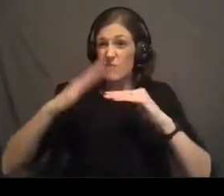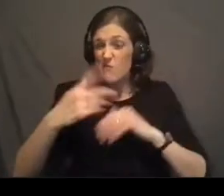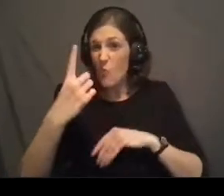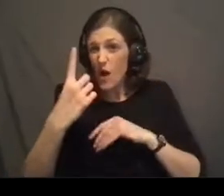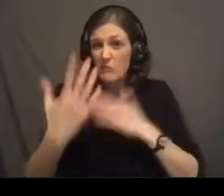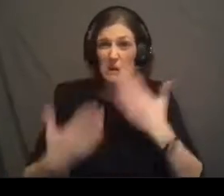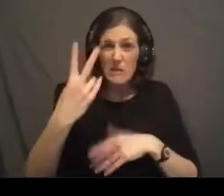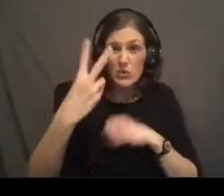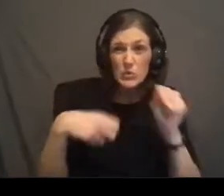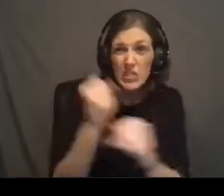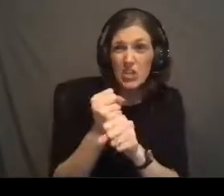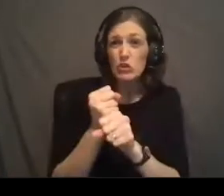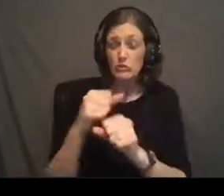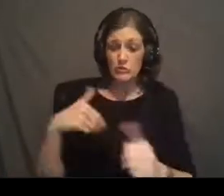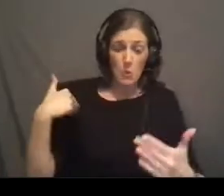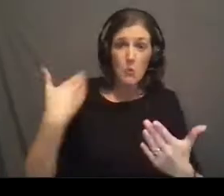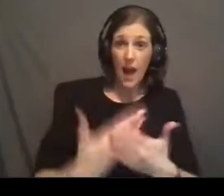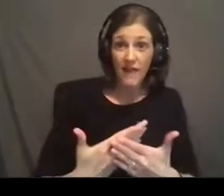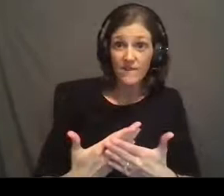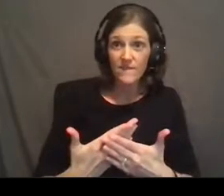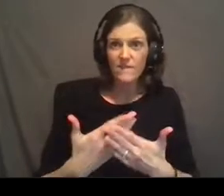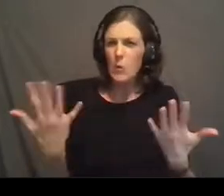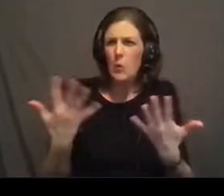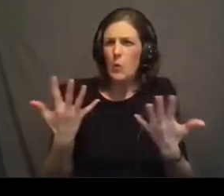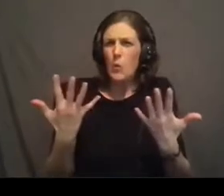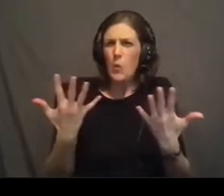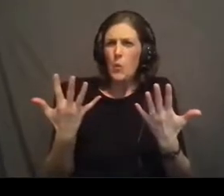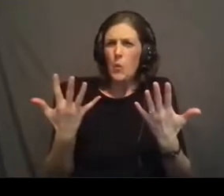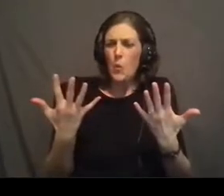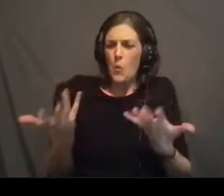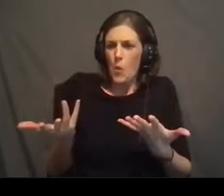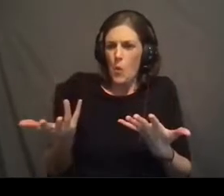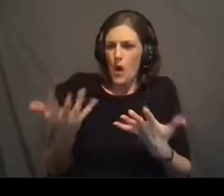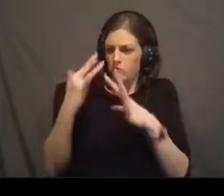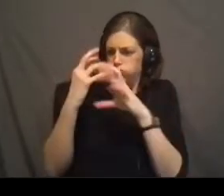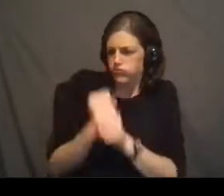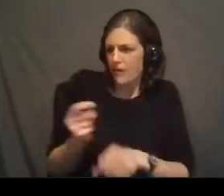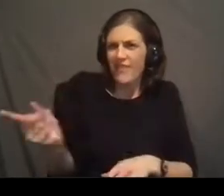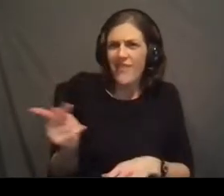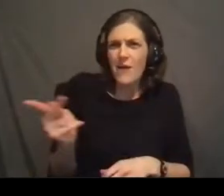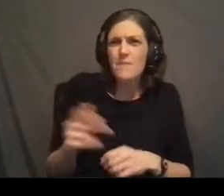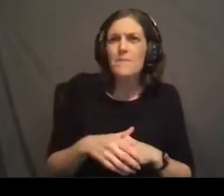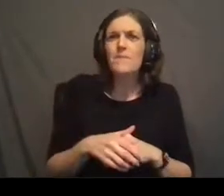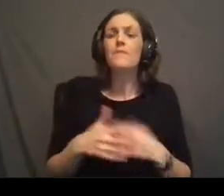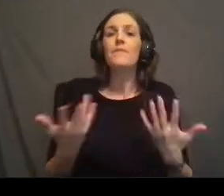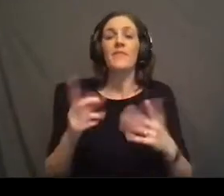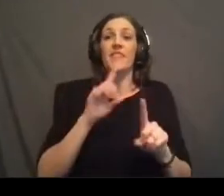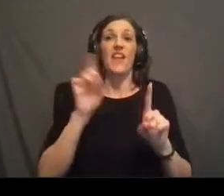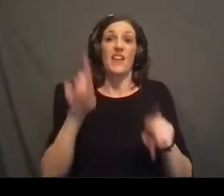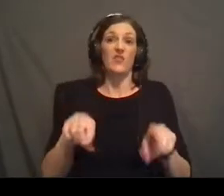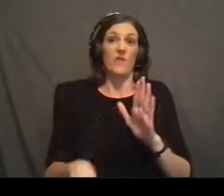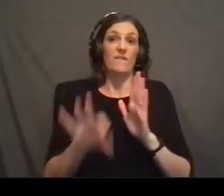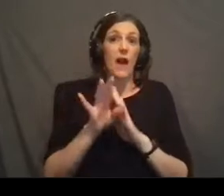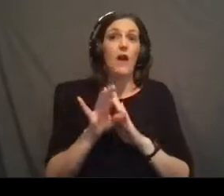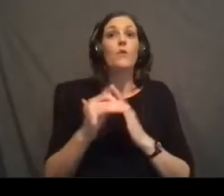maybe 2 years to get there. What was it that drew them? The answer can be found if